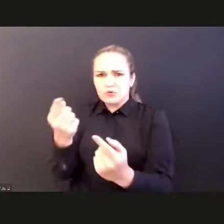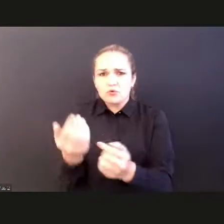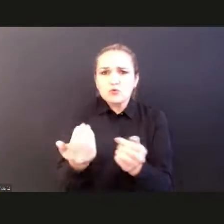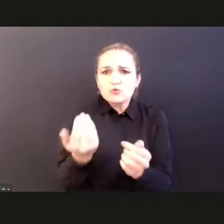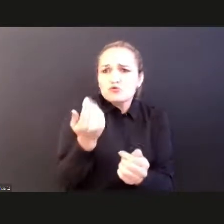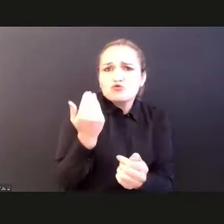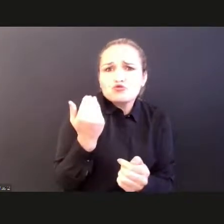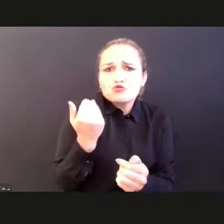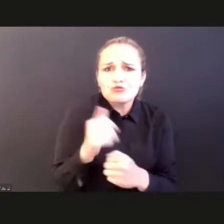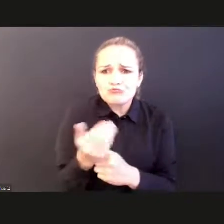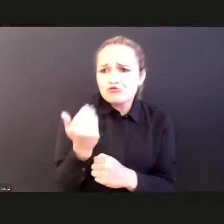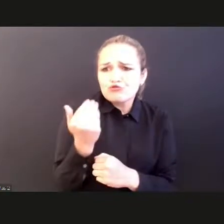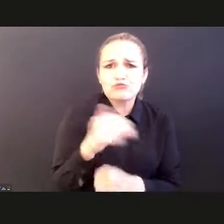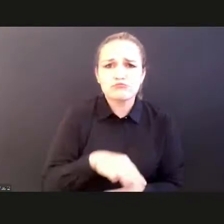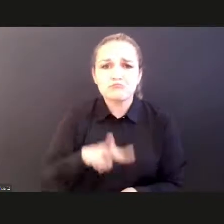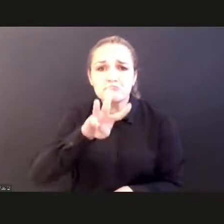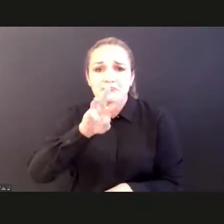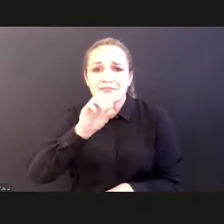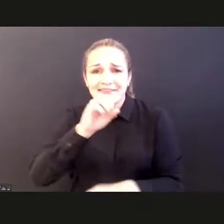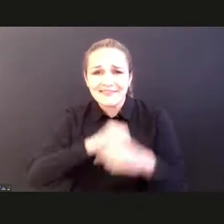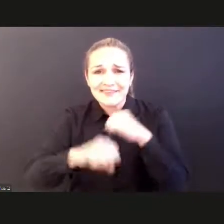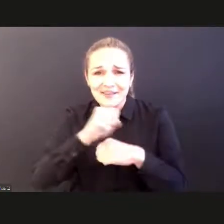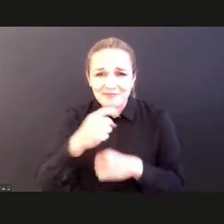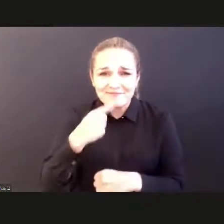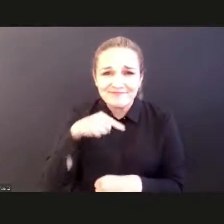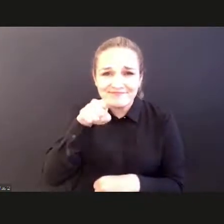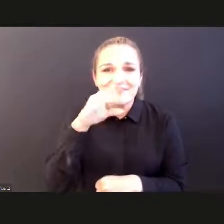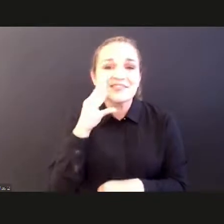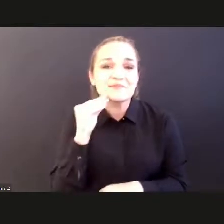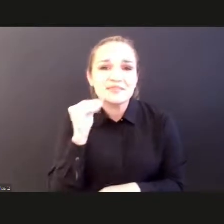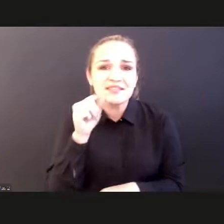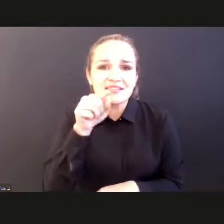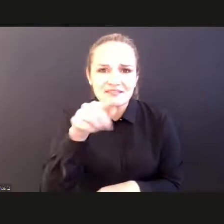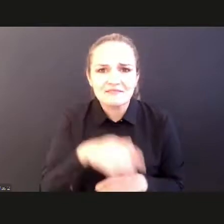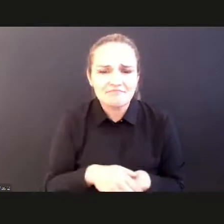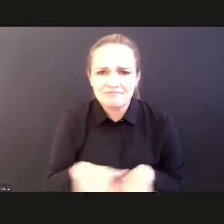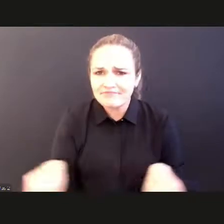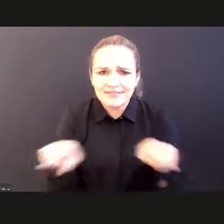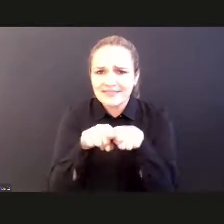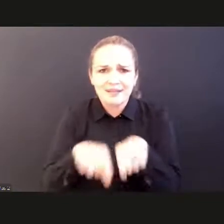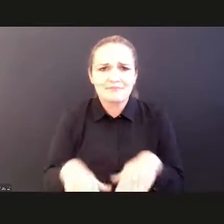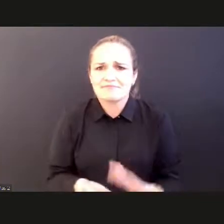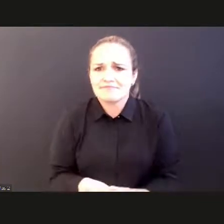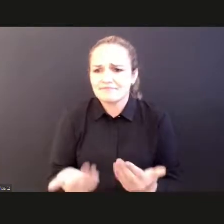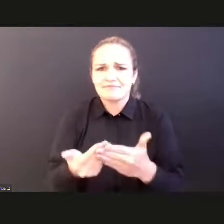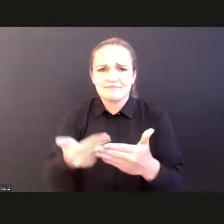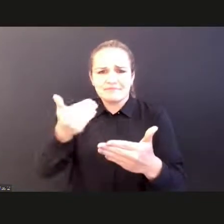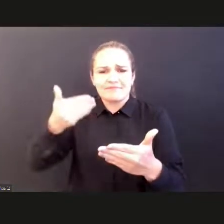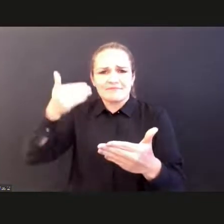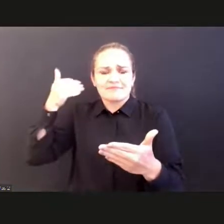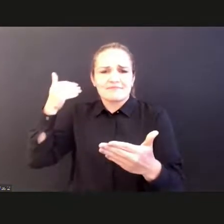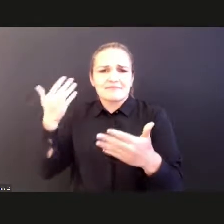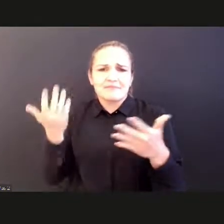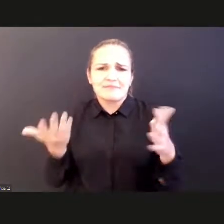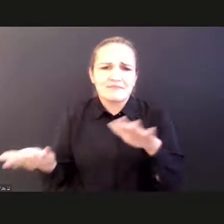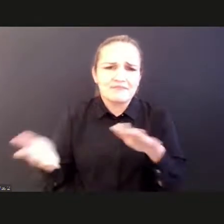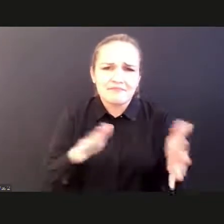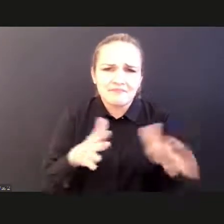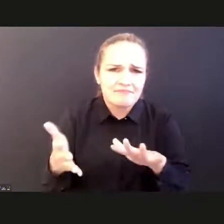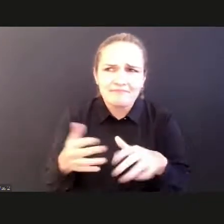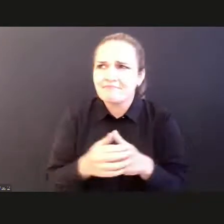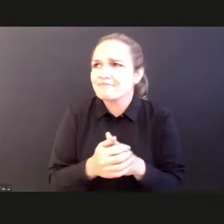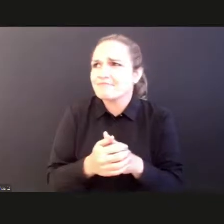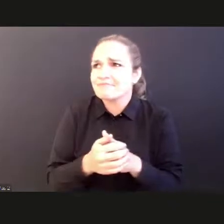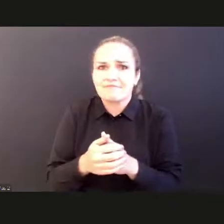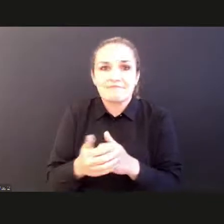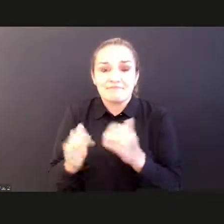3 decades ago, we still didn't have the internet, or it emerged in the 1990s. So you're right,